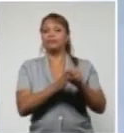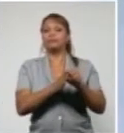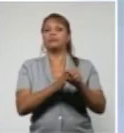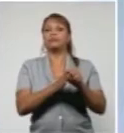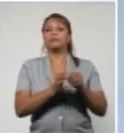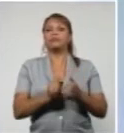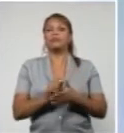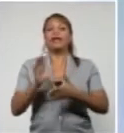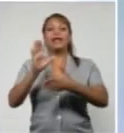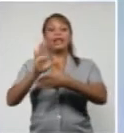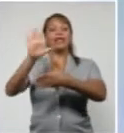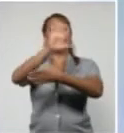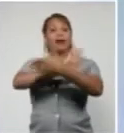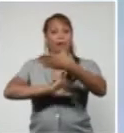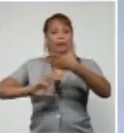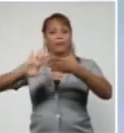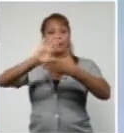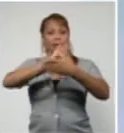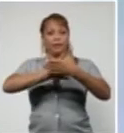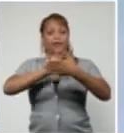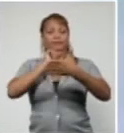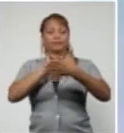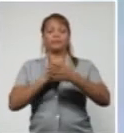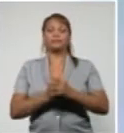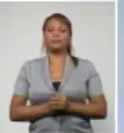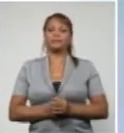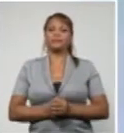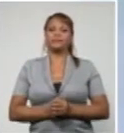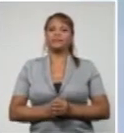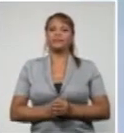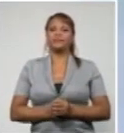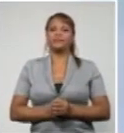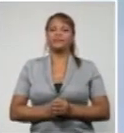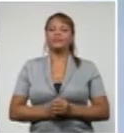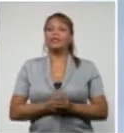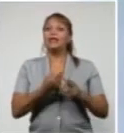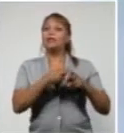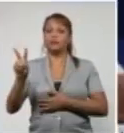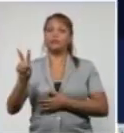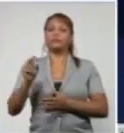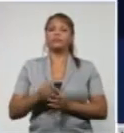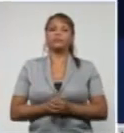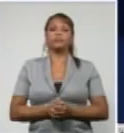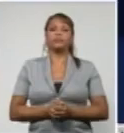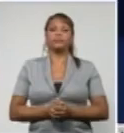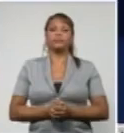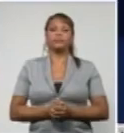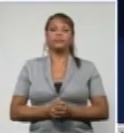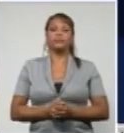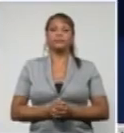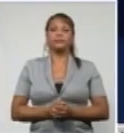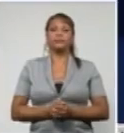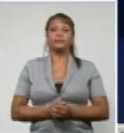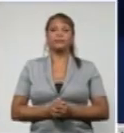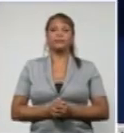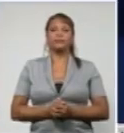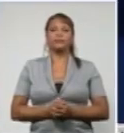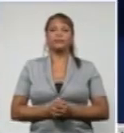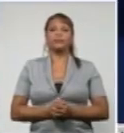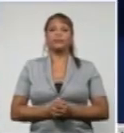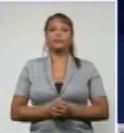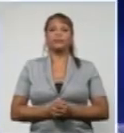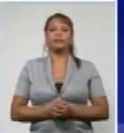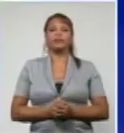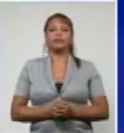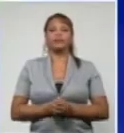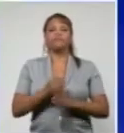575,278 and a mortality rate of 3.32%. The United States continues to top